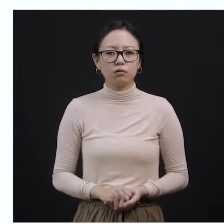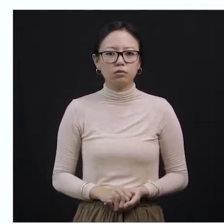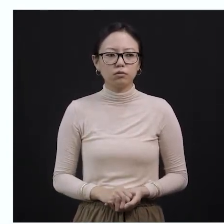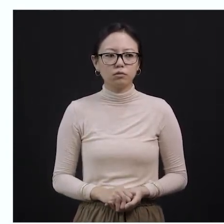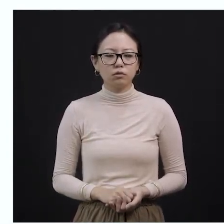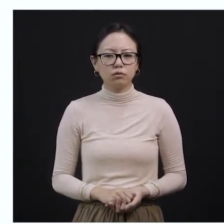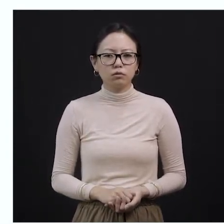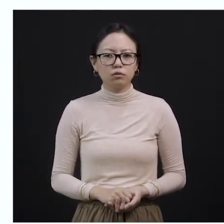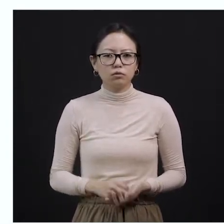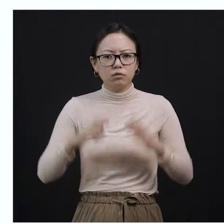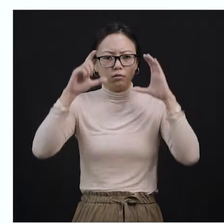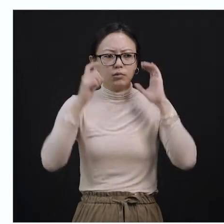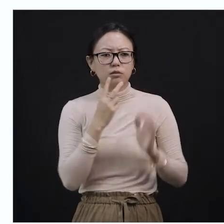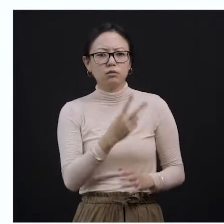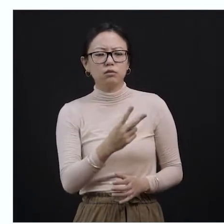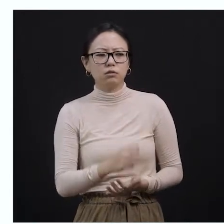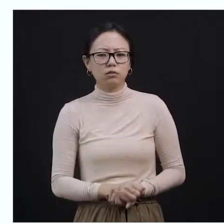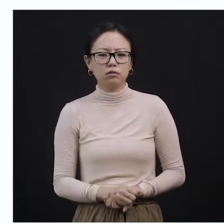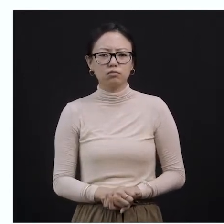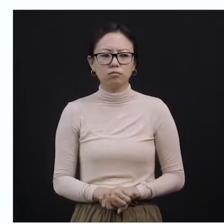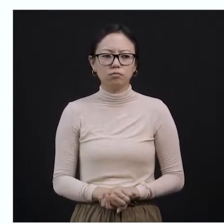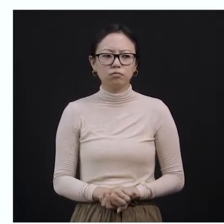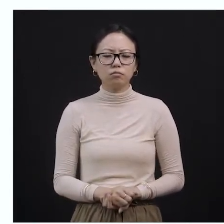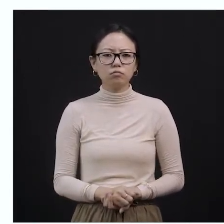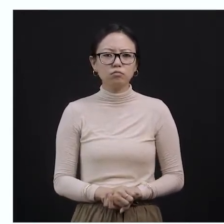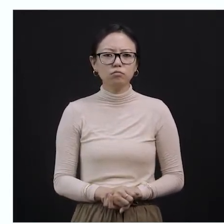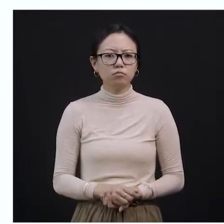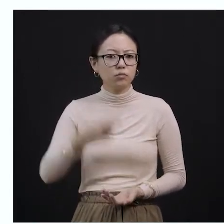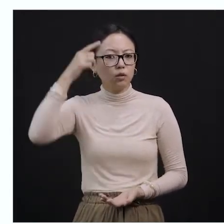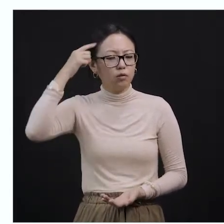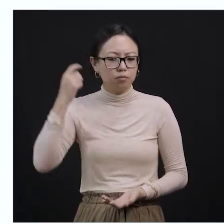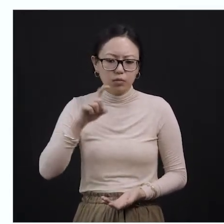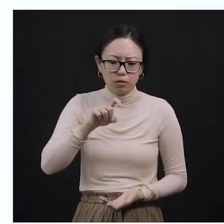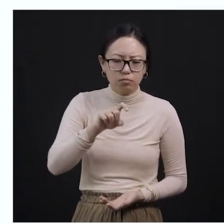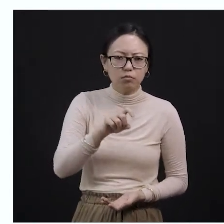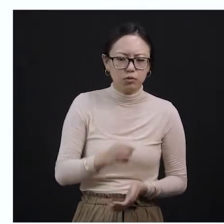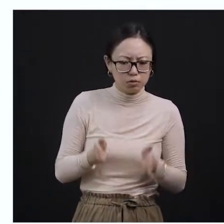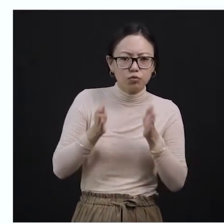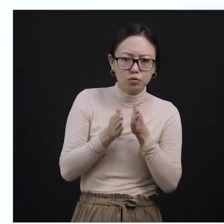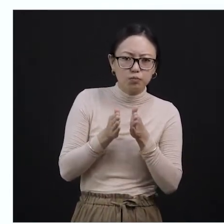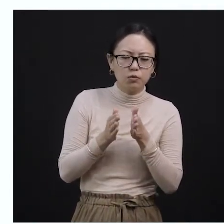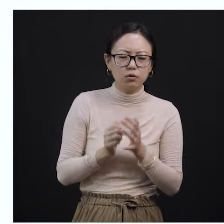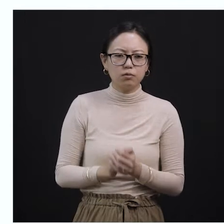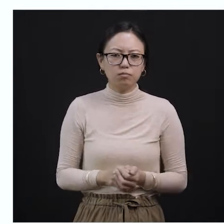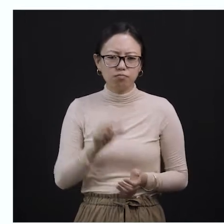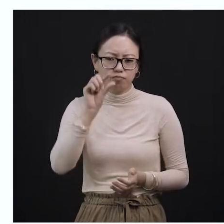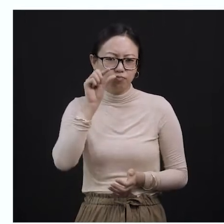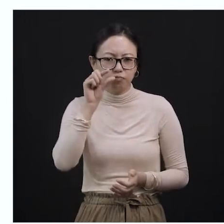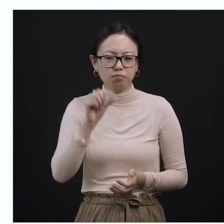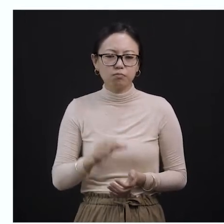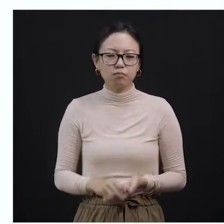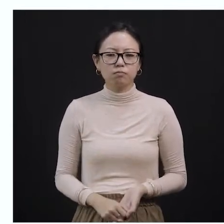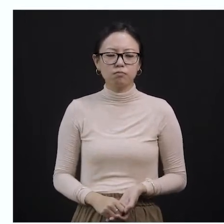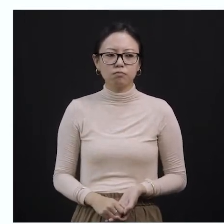picture. Study this picture. You will see that the ant is the smallest. It is very tiny. It